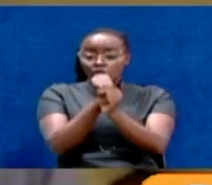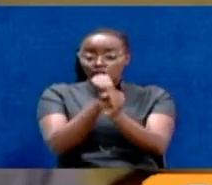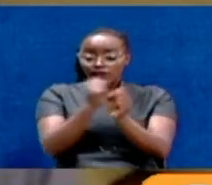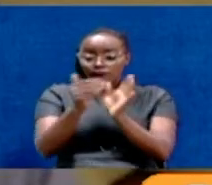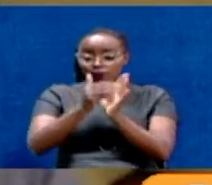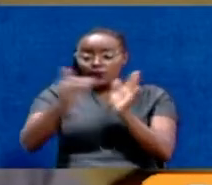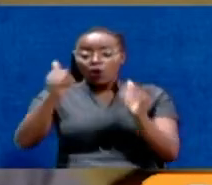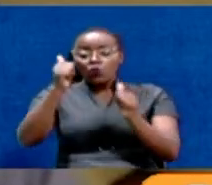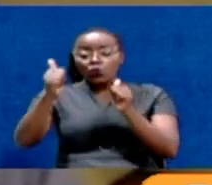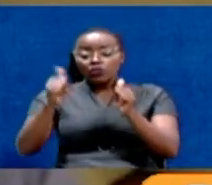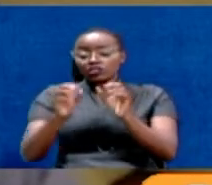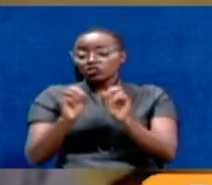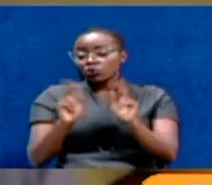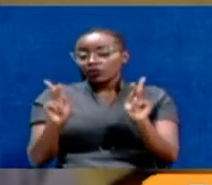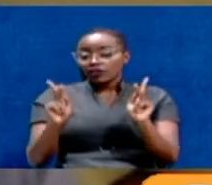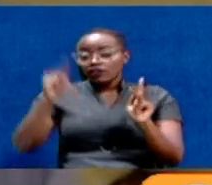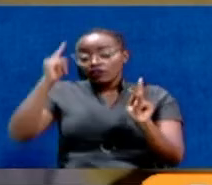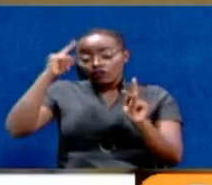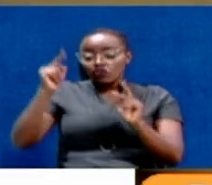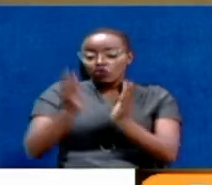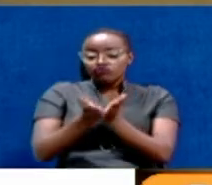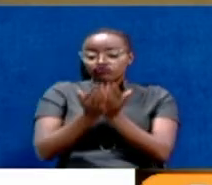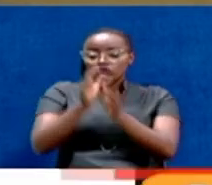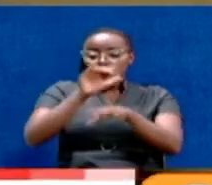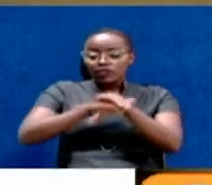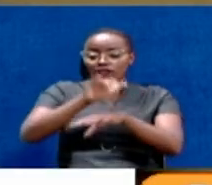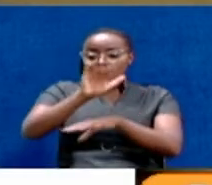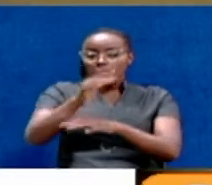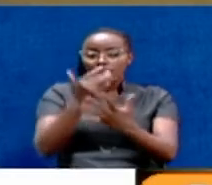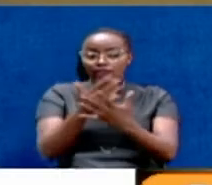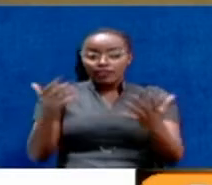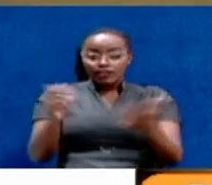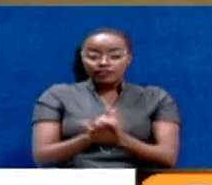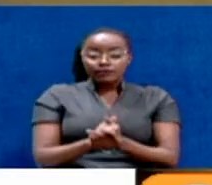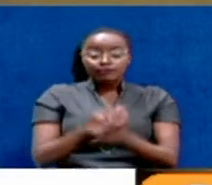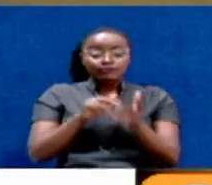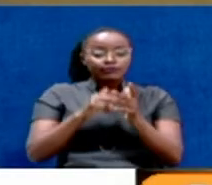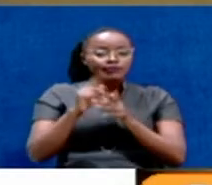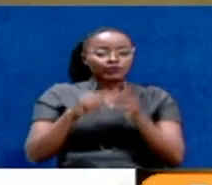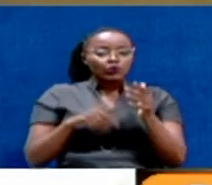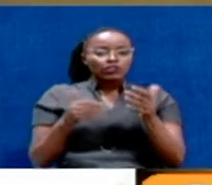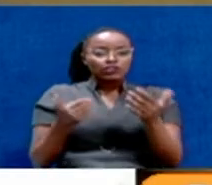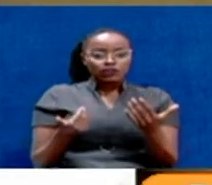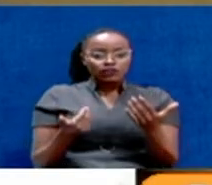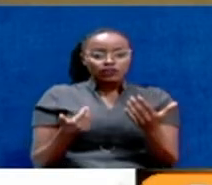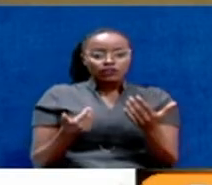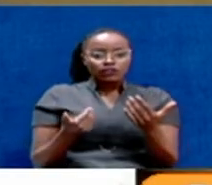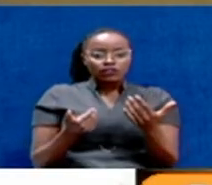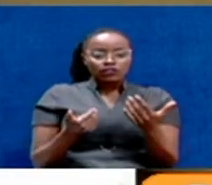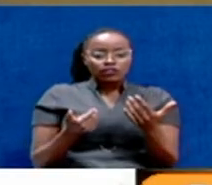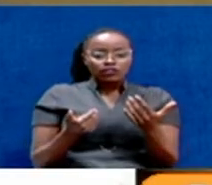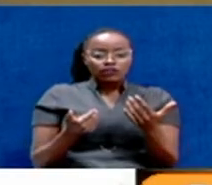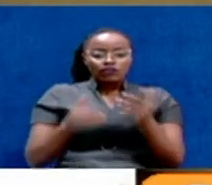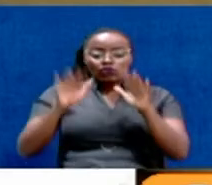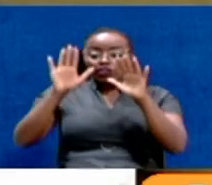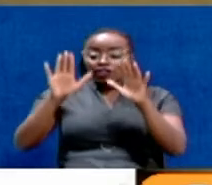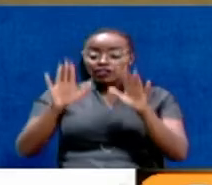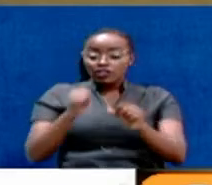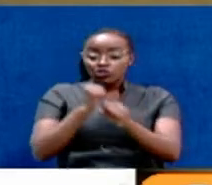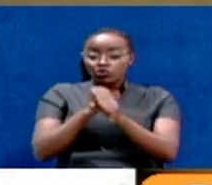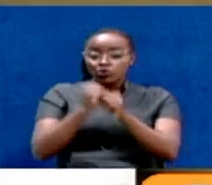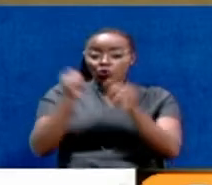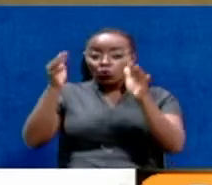time that is convenient for the ship to receive its supplies. And so then in the demarcation of the essential